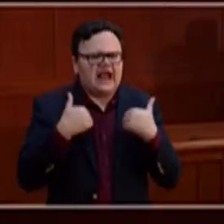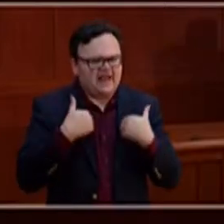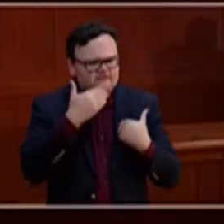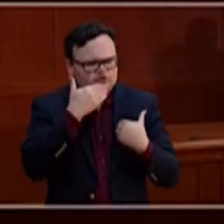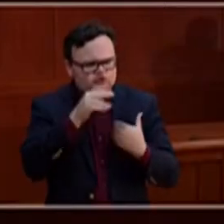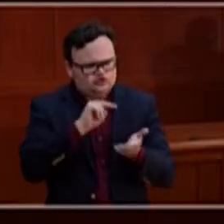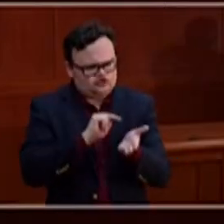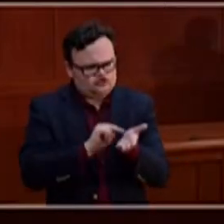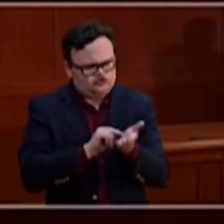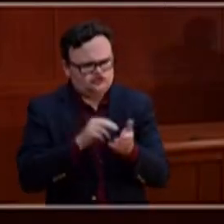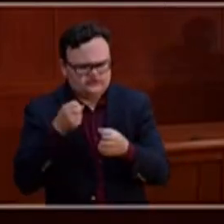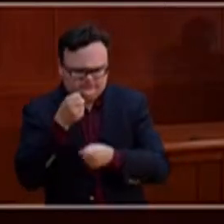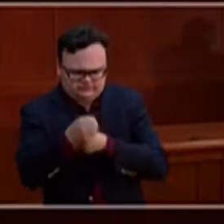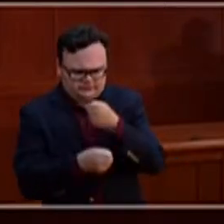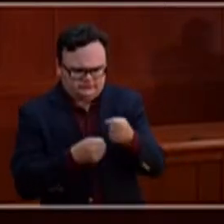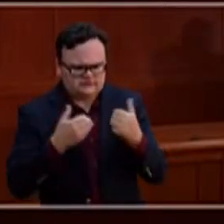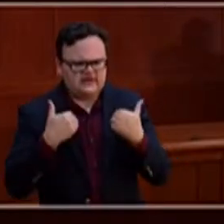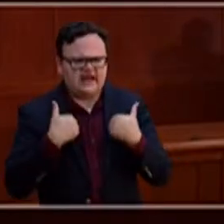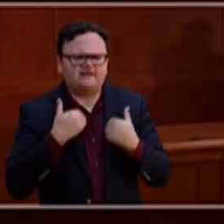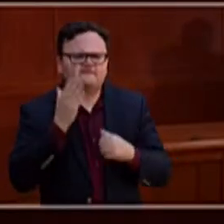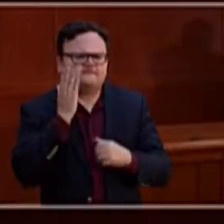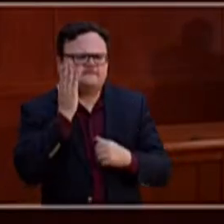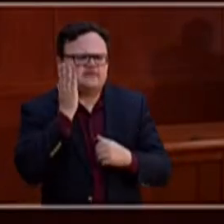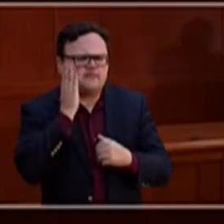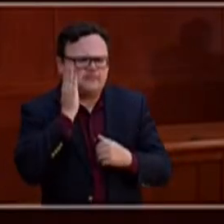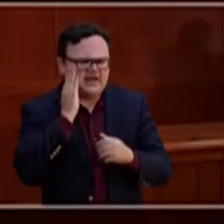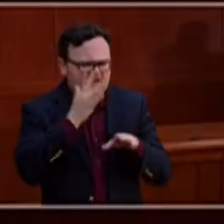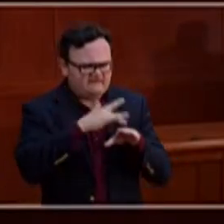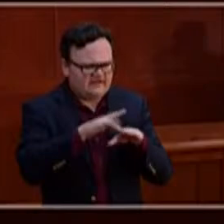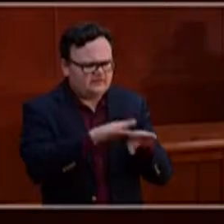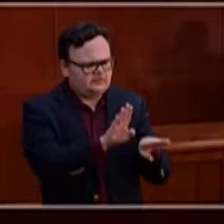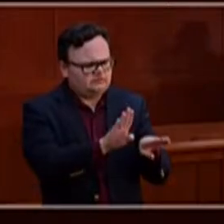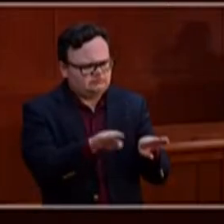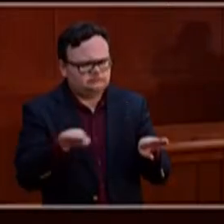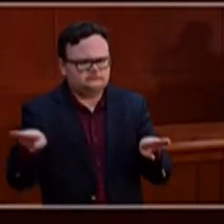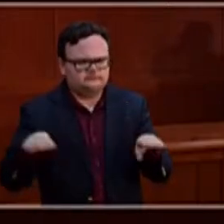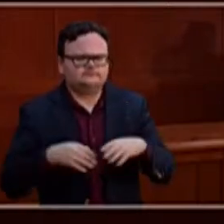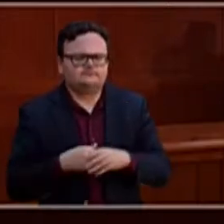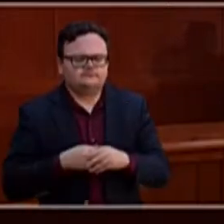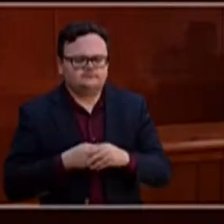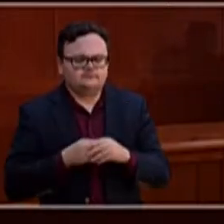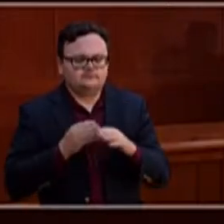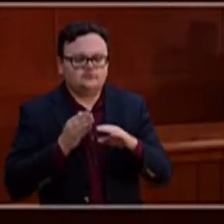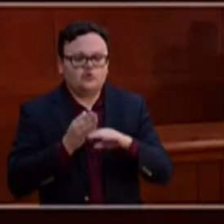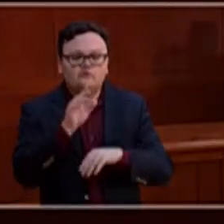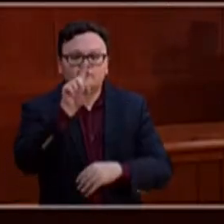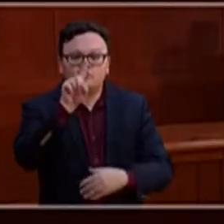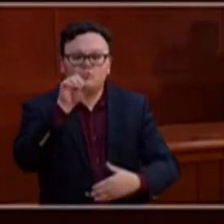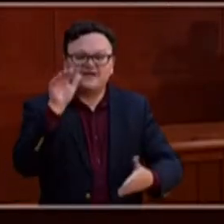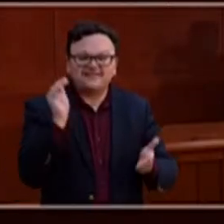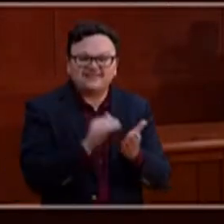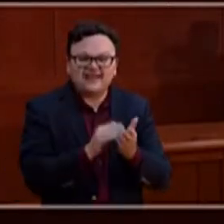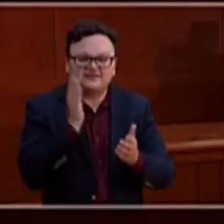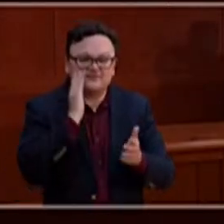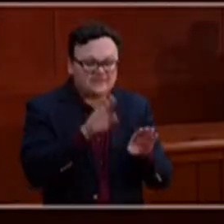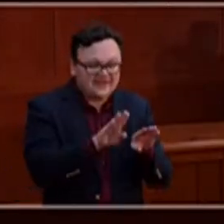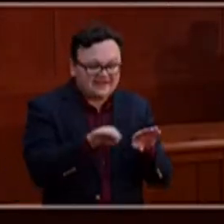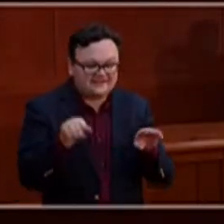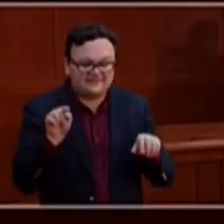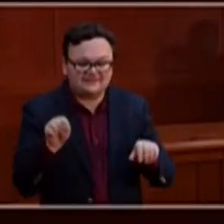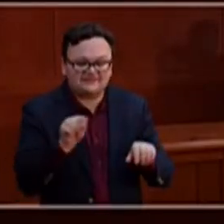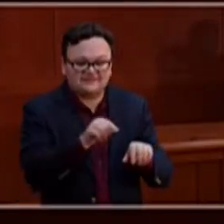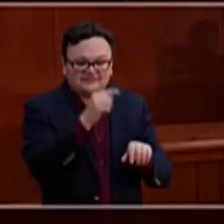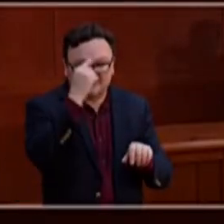Over 1,000 beds that have been provided to support our elderly receiving